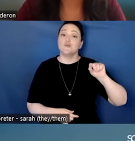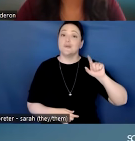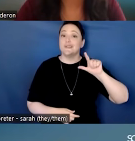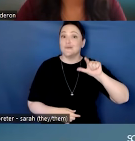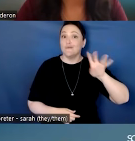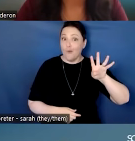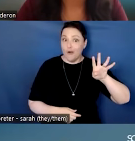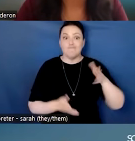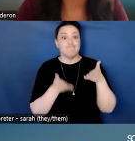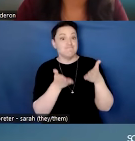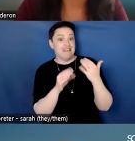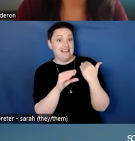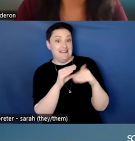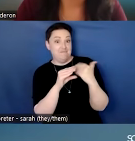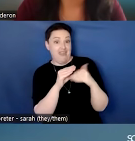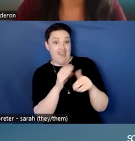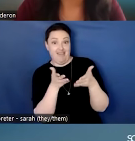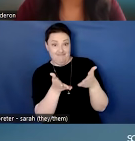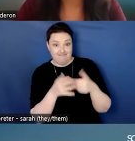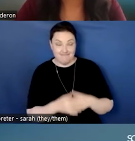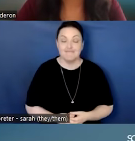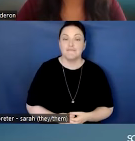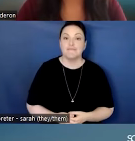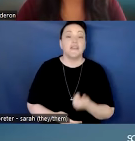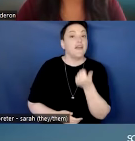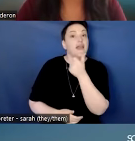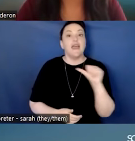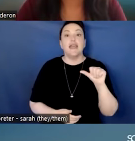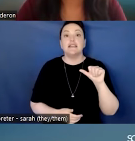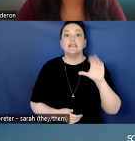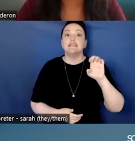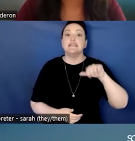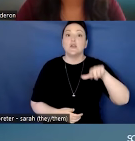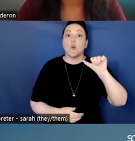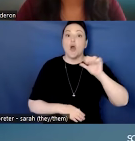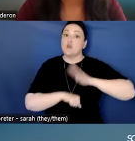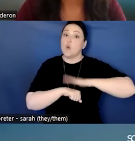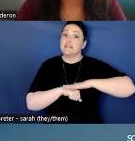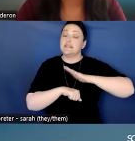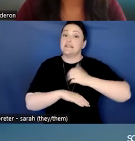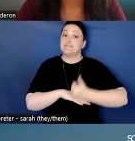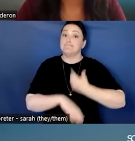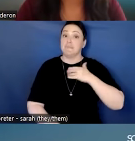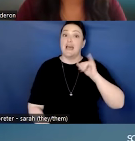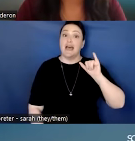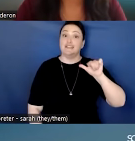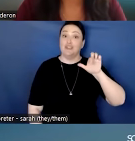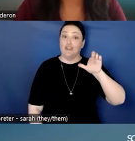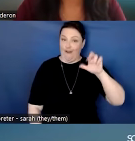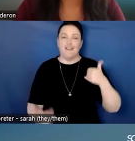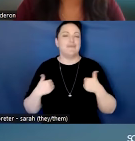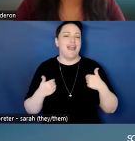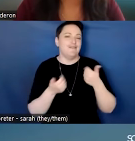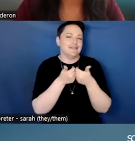this screen. And also, if you would like to submit any CEQA notices to IGR, we have a designated email for that